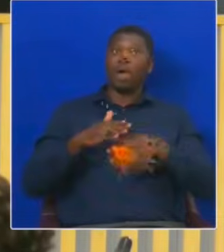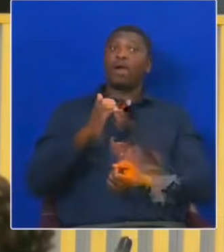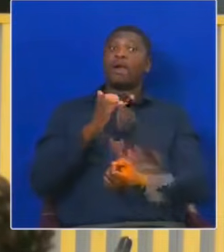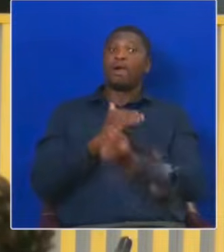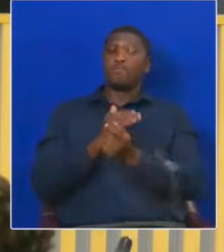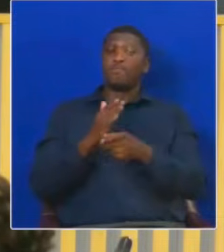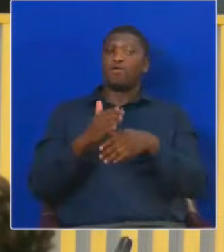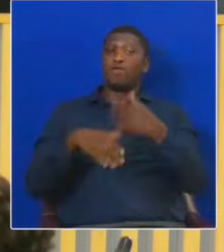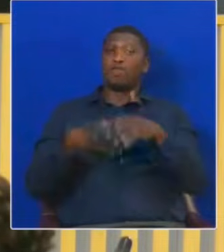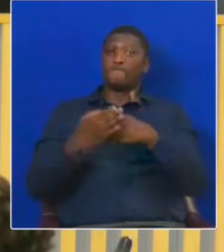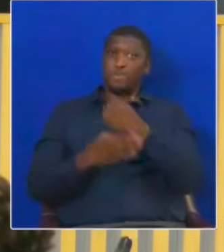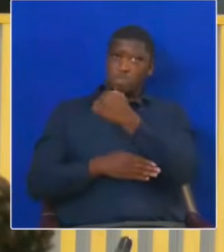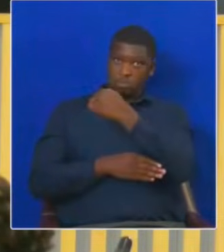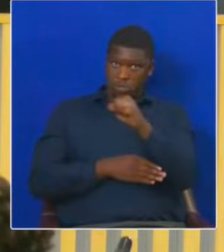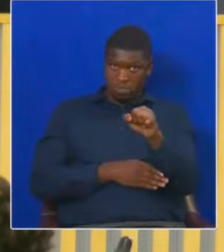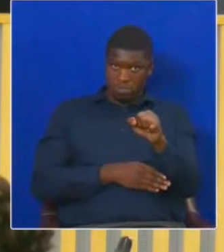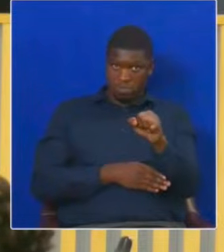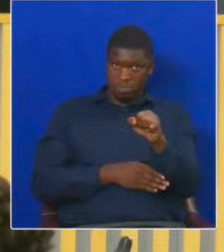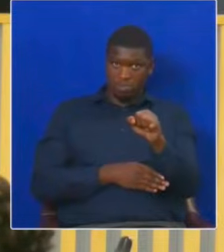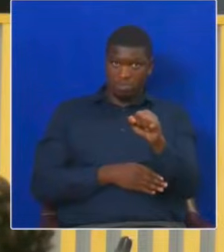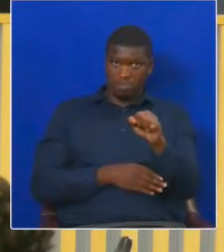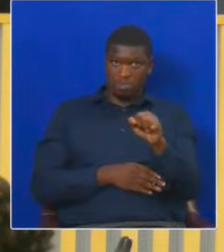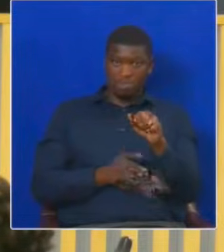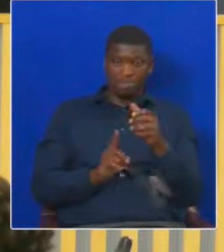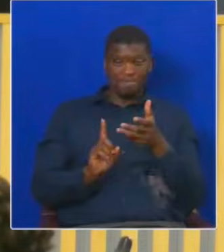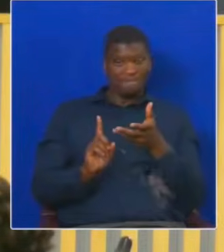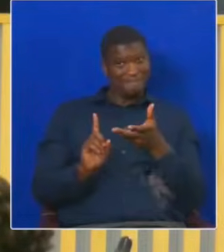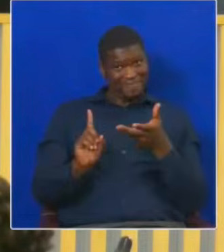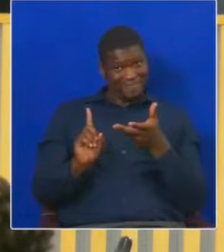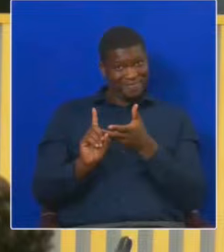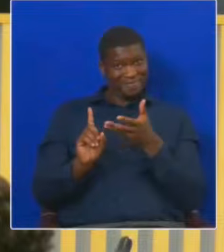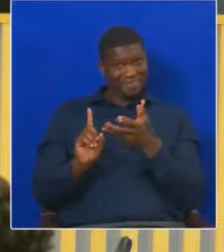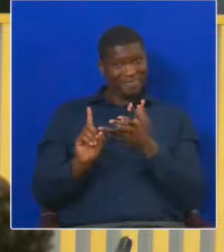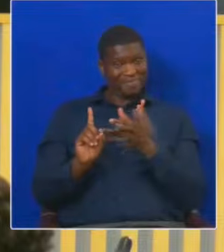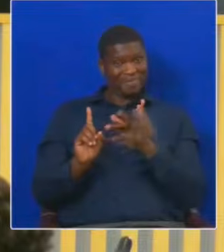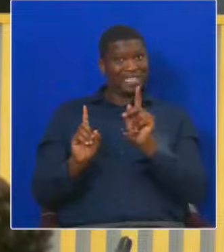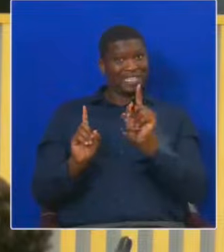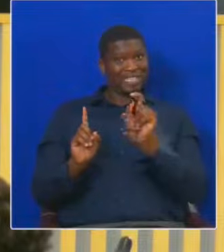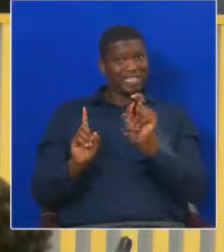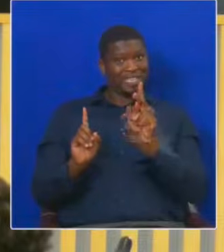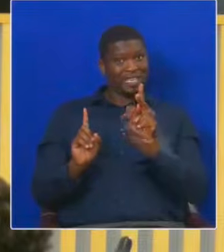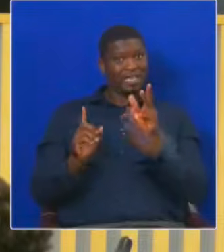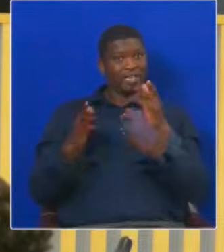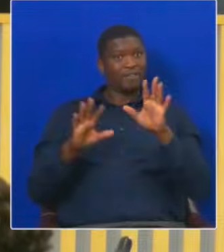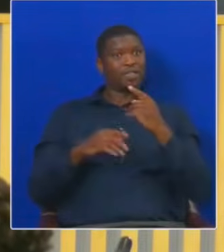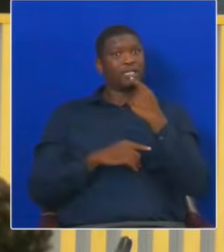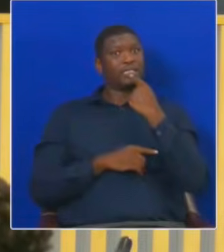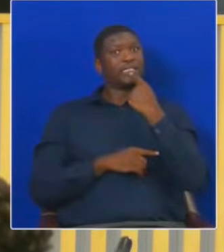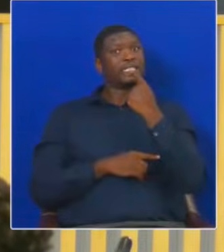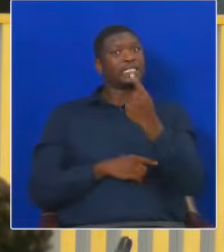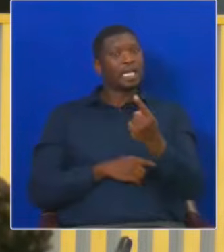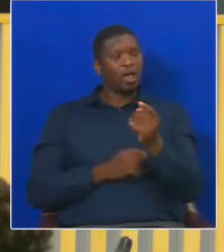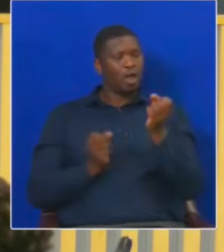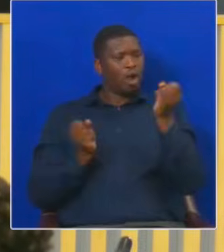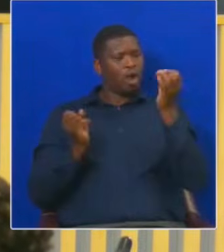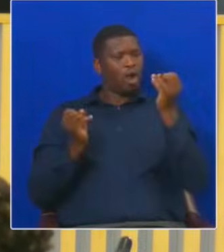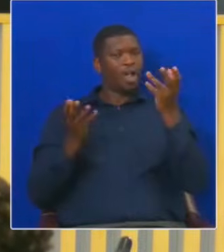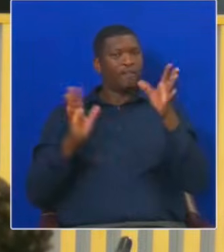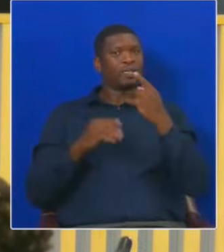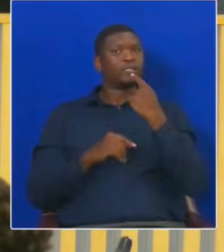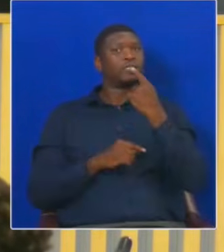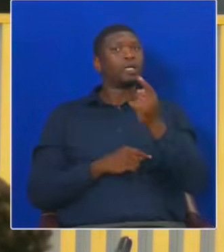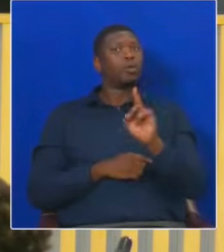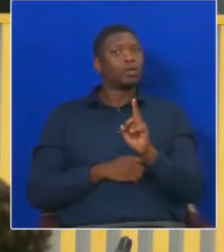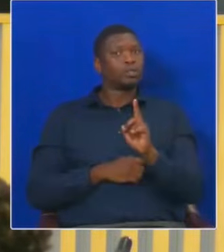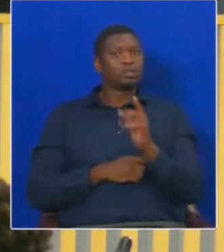He uttered words like, on his second appearance at court, when we were transporting